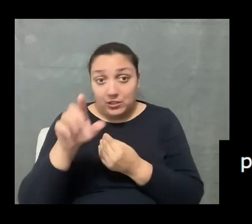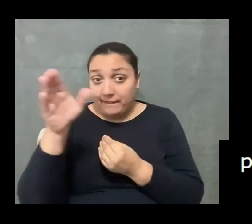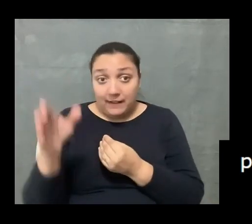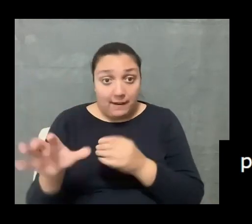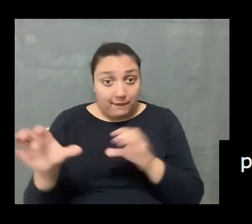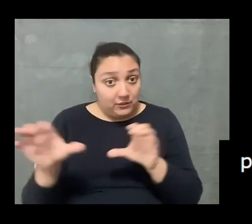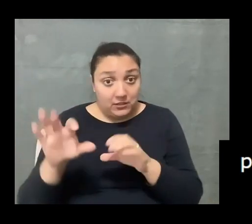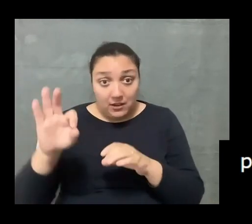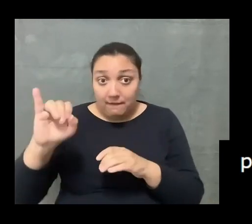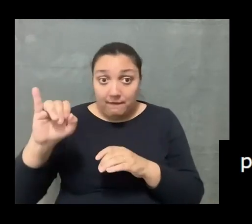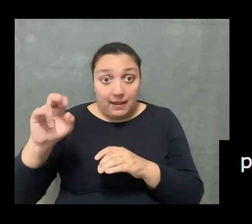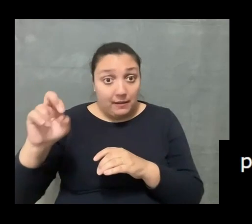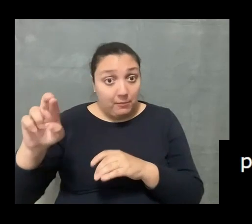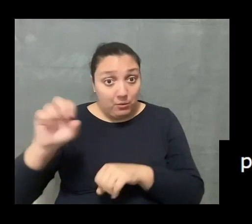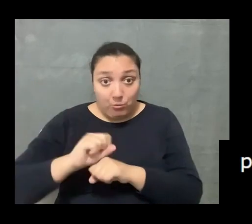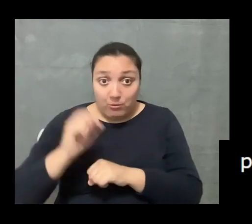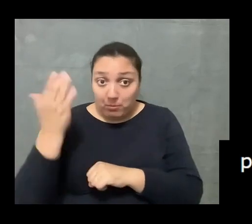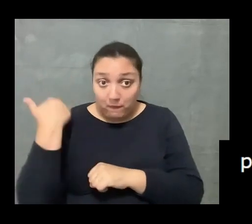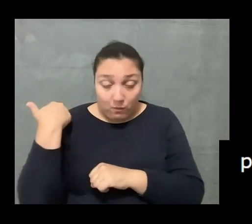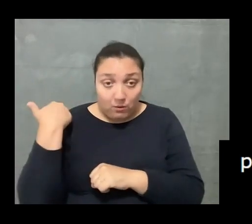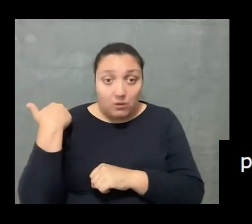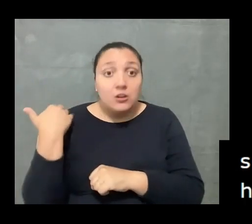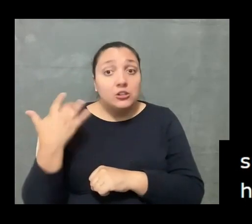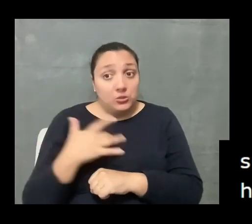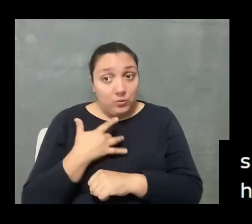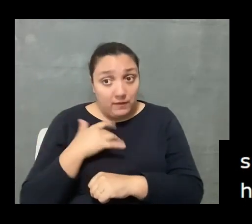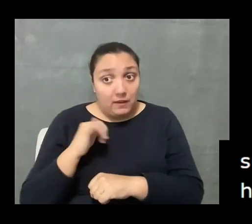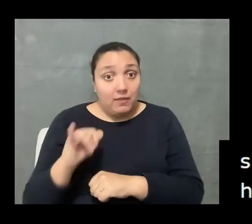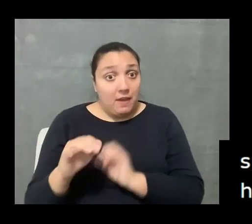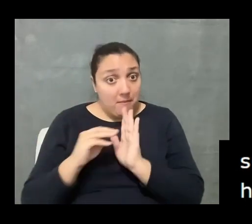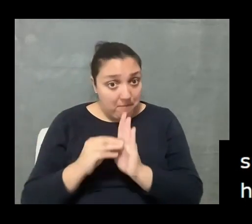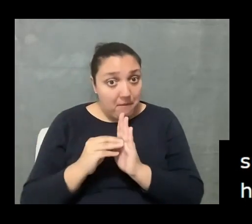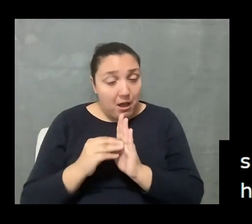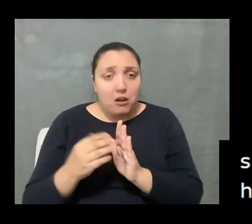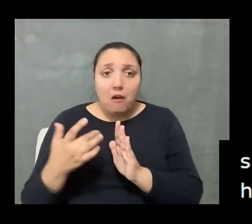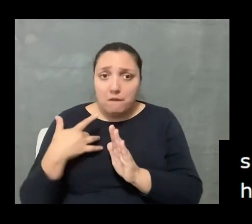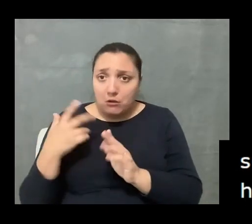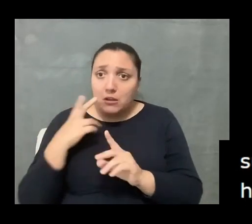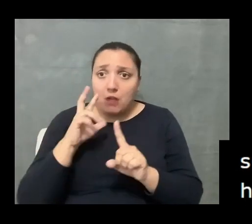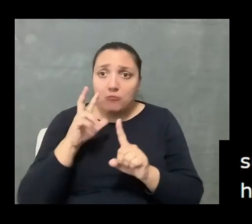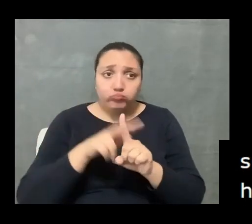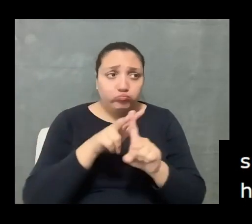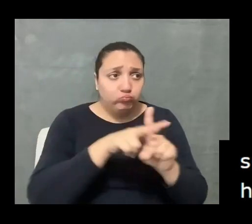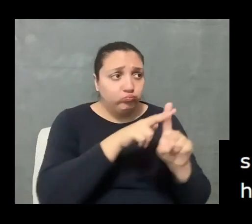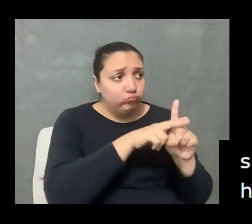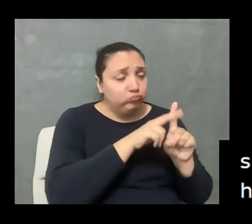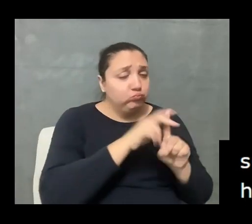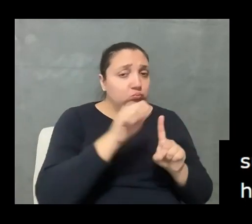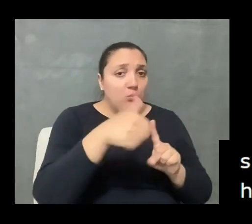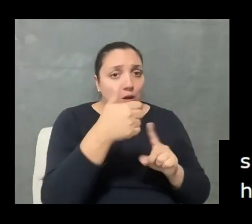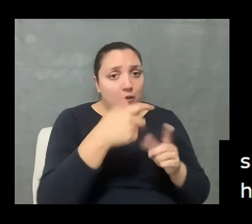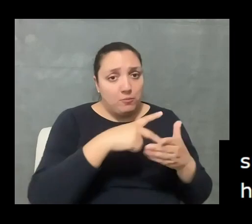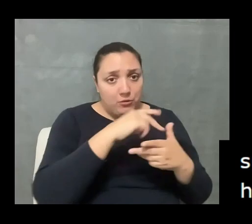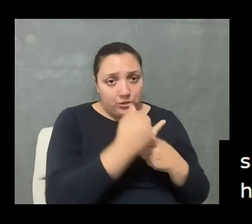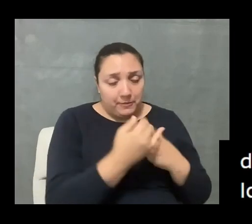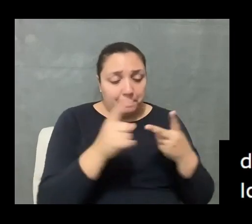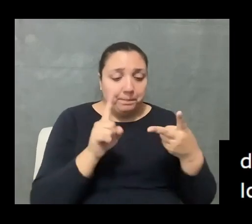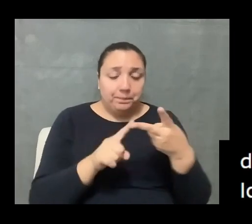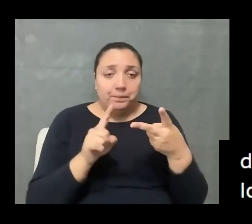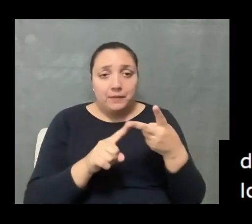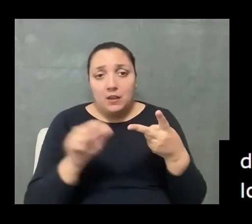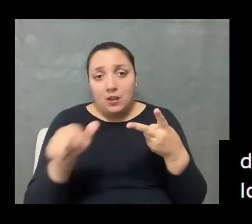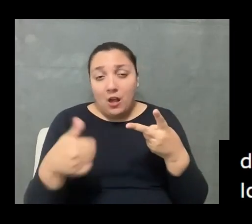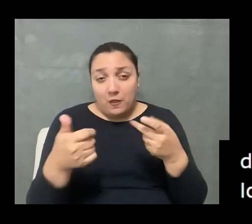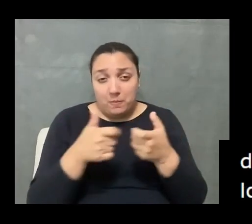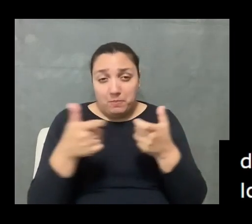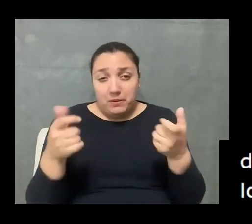work before. And so we think that that's a model we can scale across plenty of other projects. The second big number that we